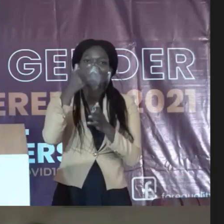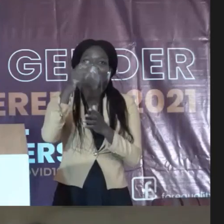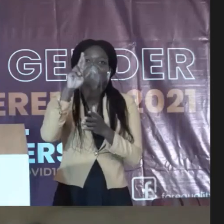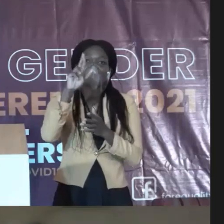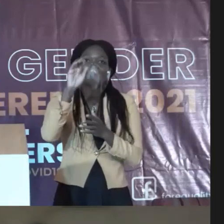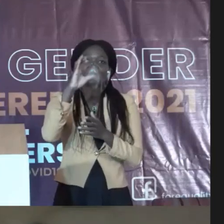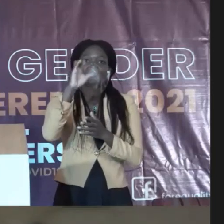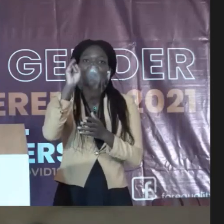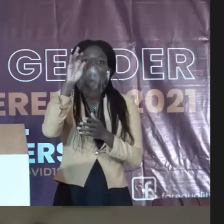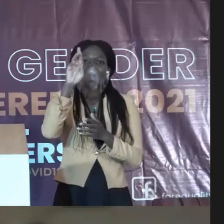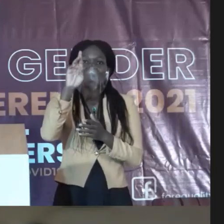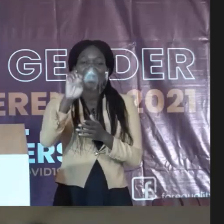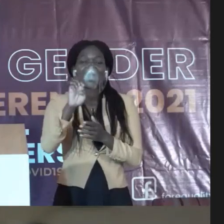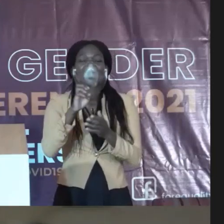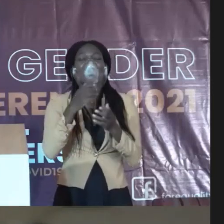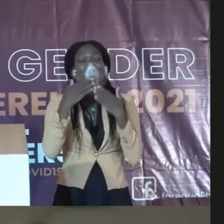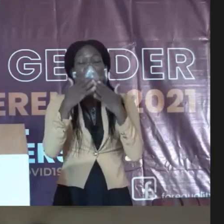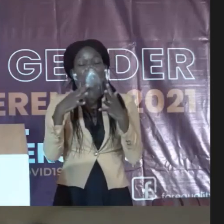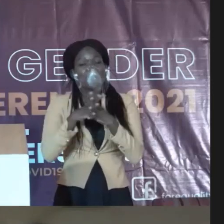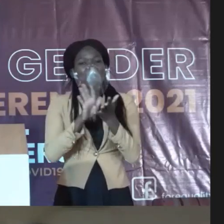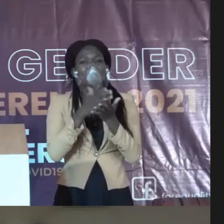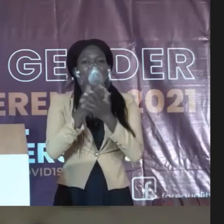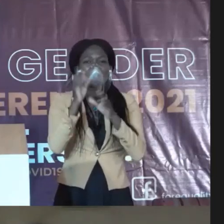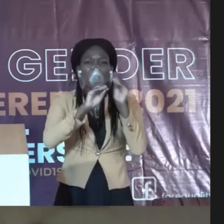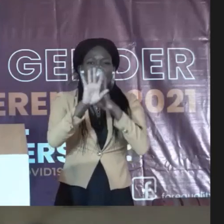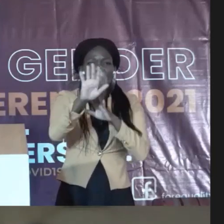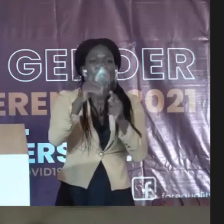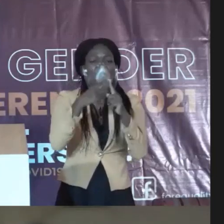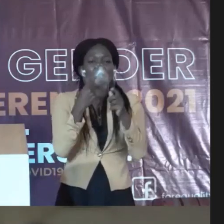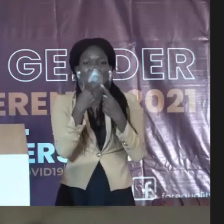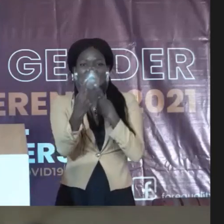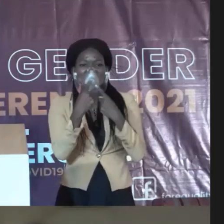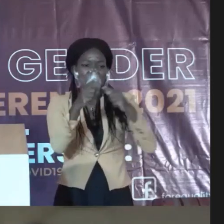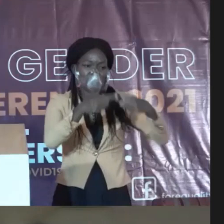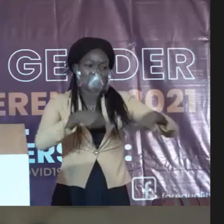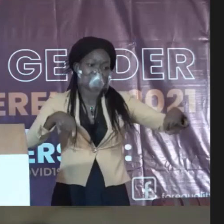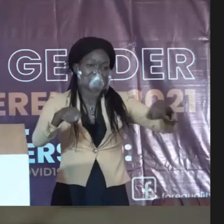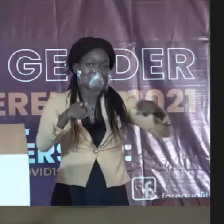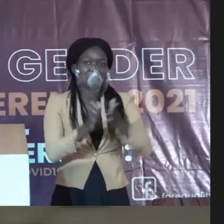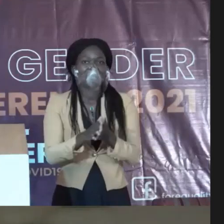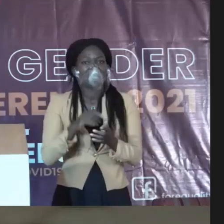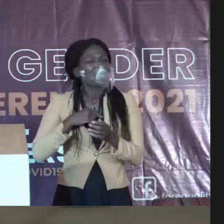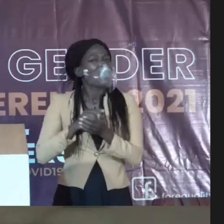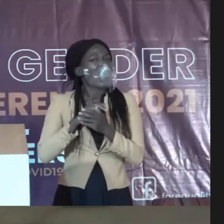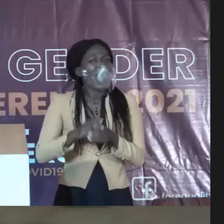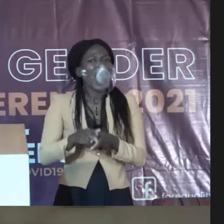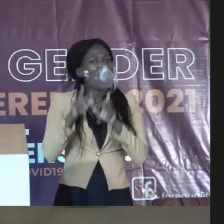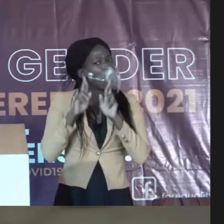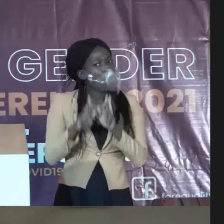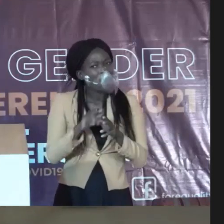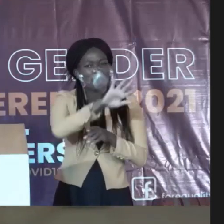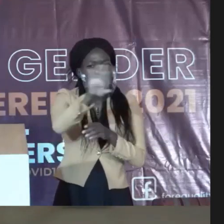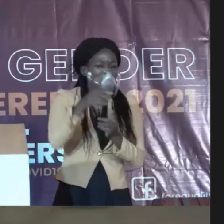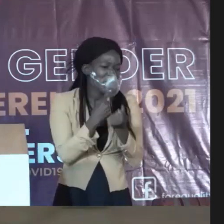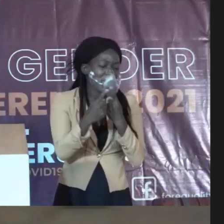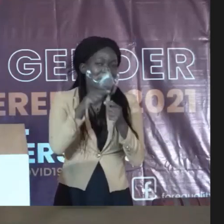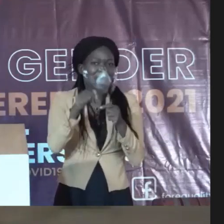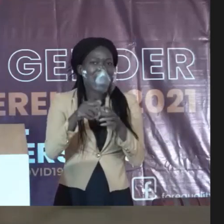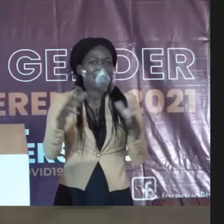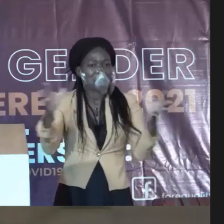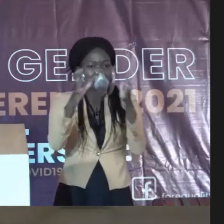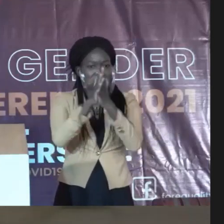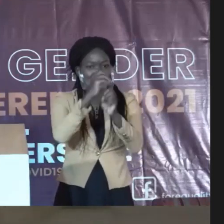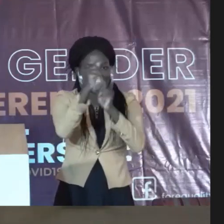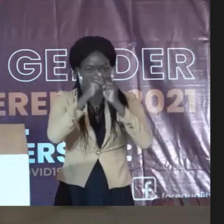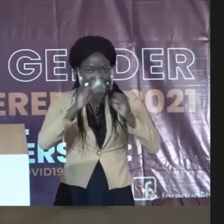that you have made to this discussion. And it's our belief that whatever has been raised here will be taken forward so that